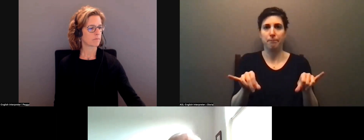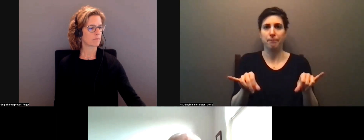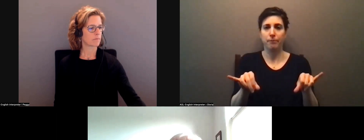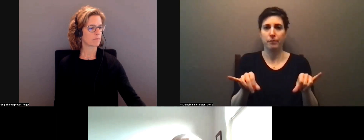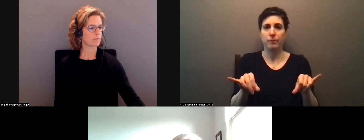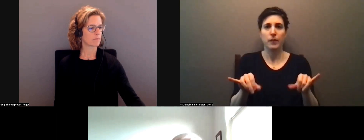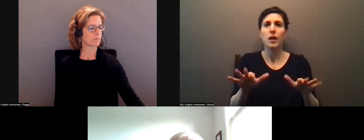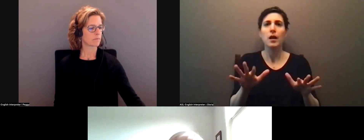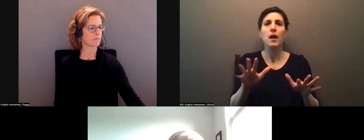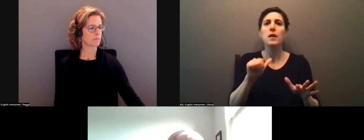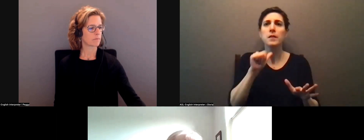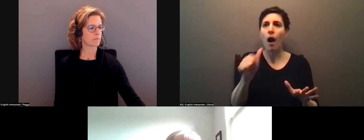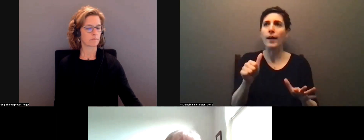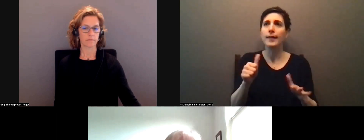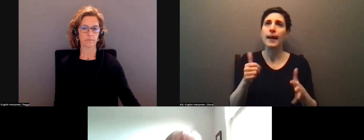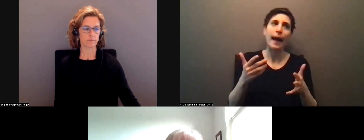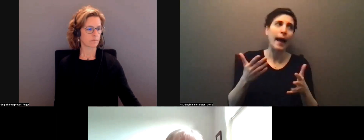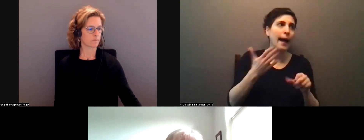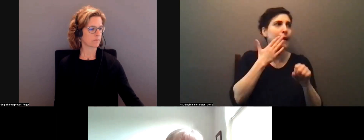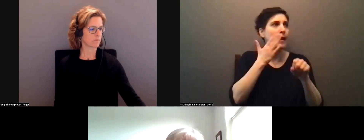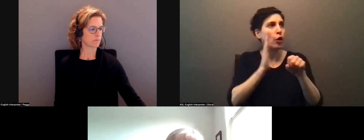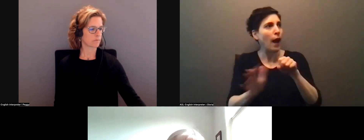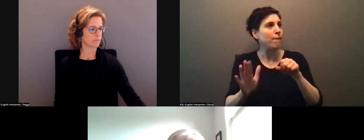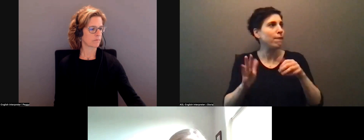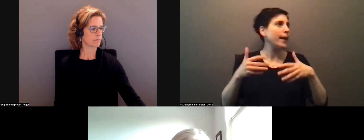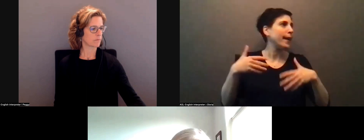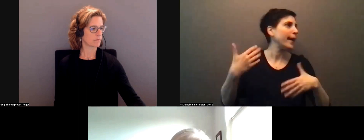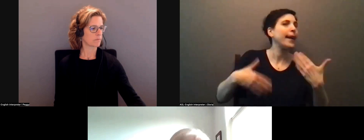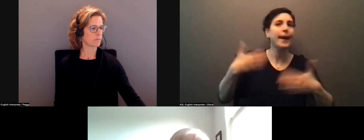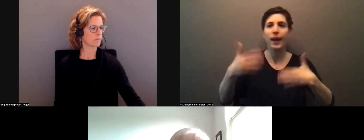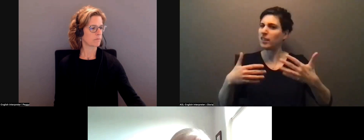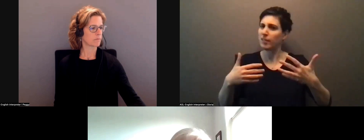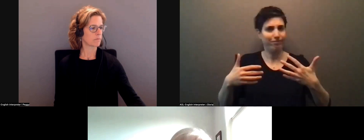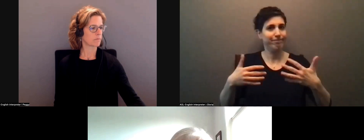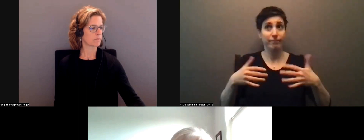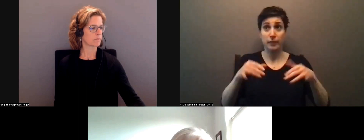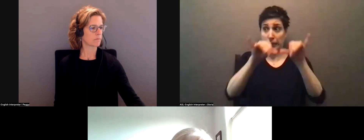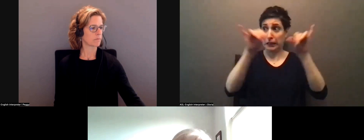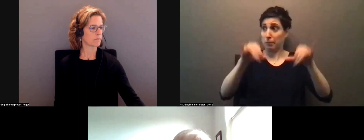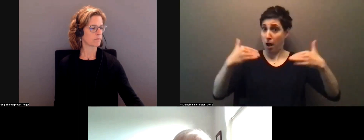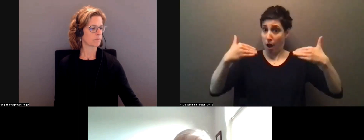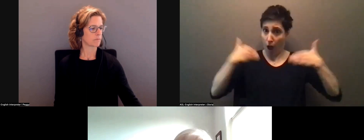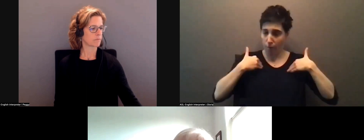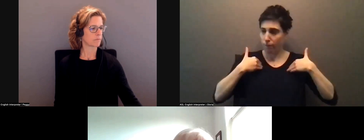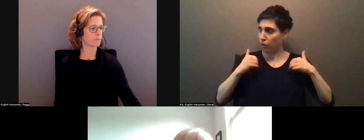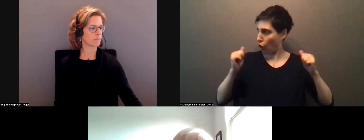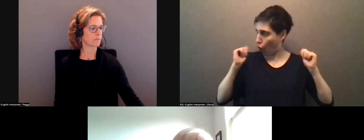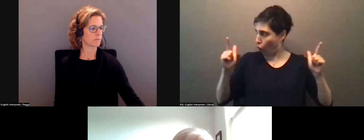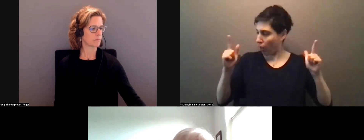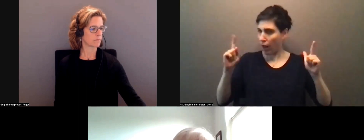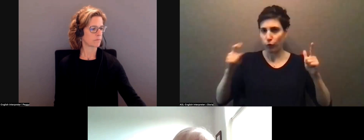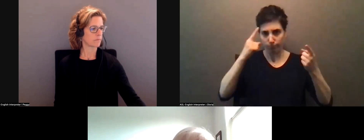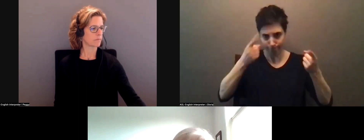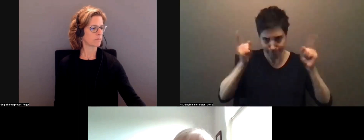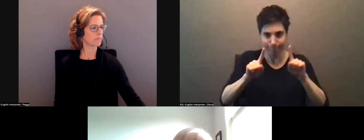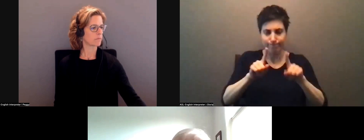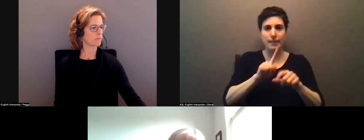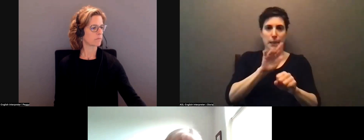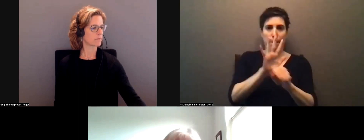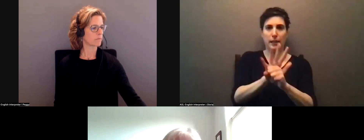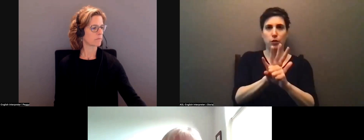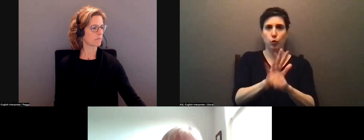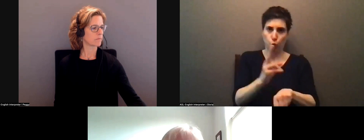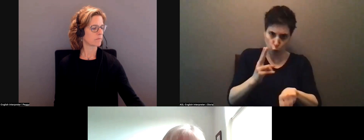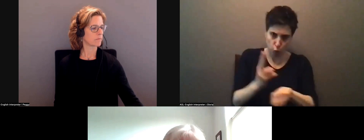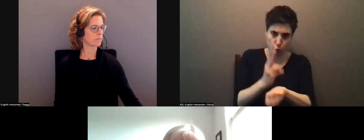to this. And you need to look at it and look at the parameters and the restrictions of that, and decide that you're going to be committed to using